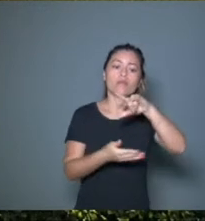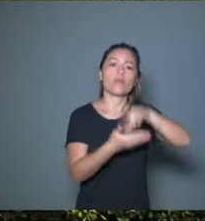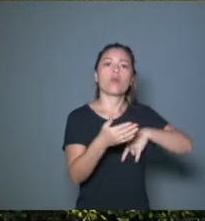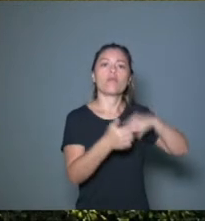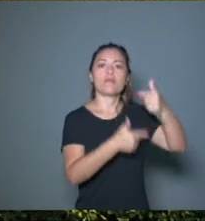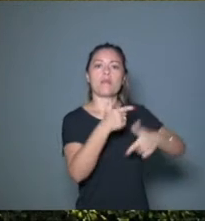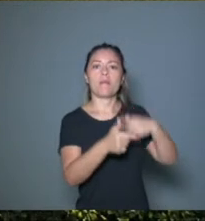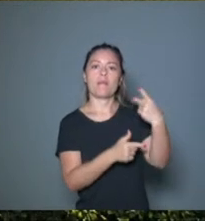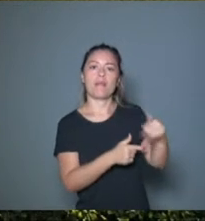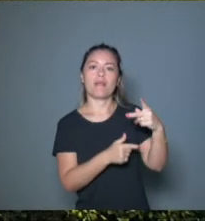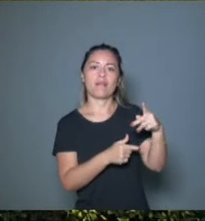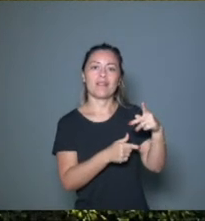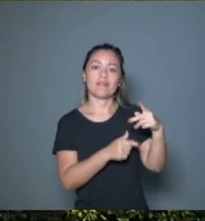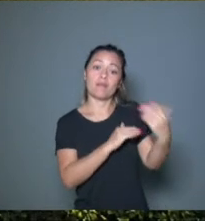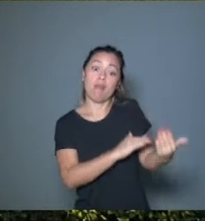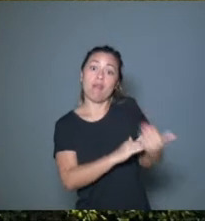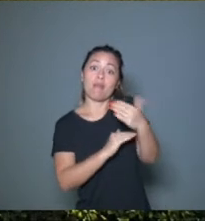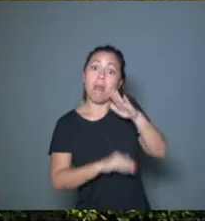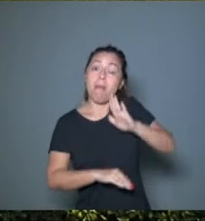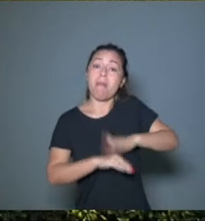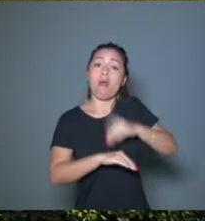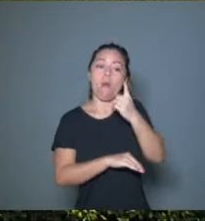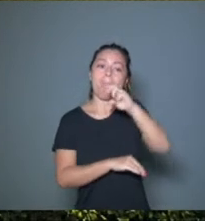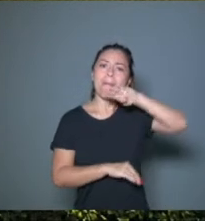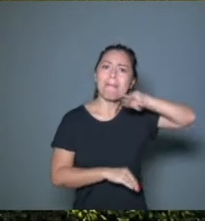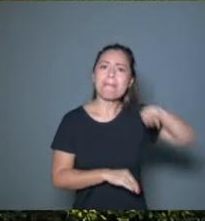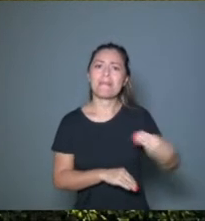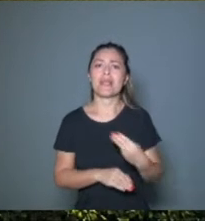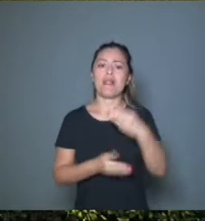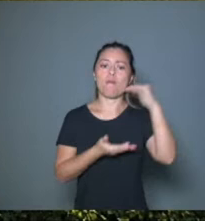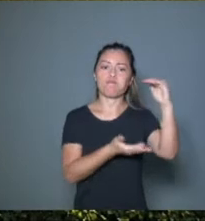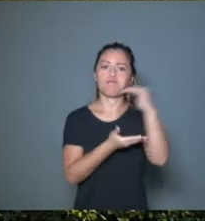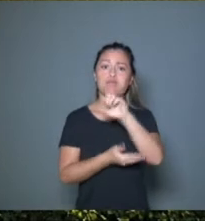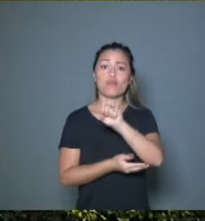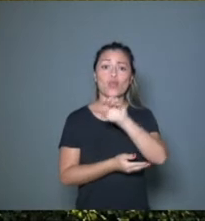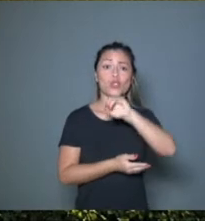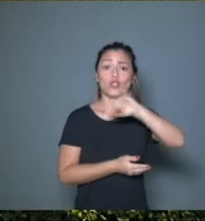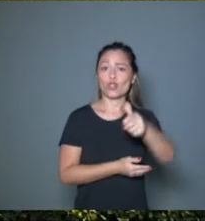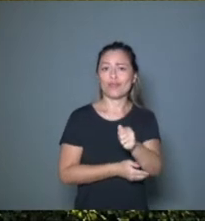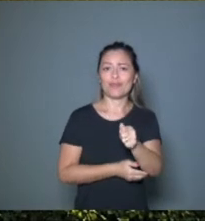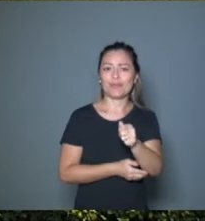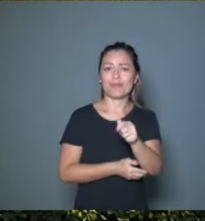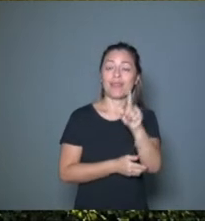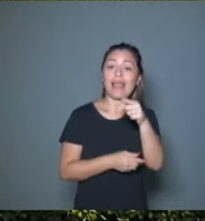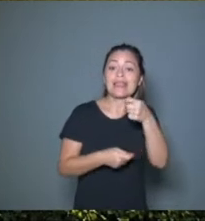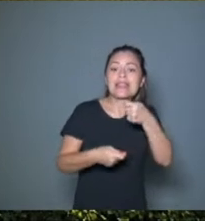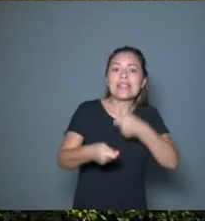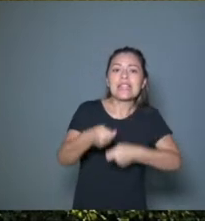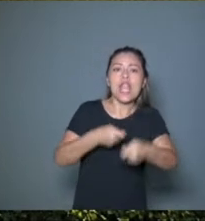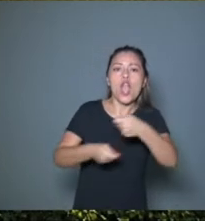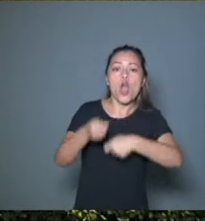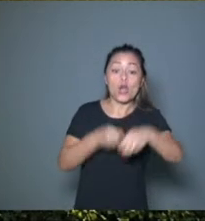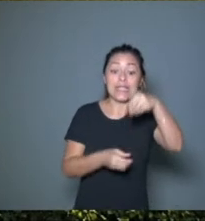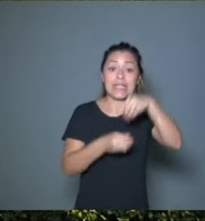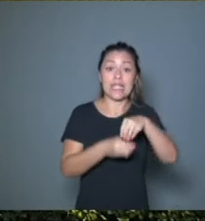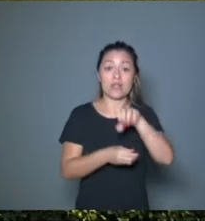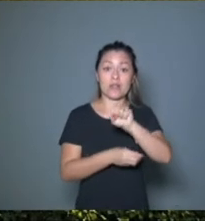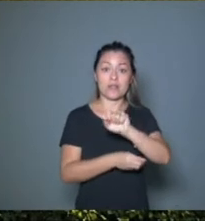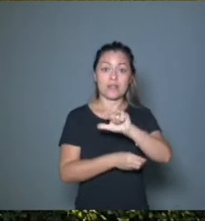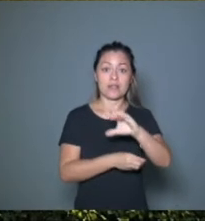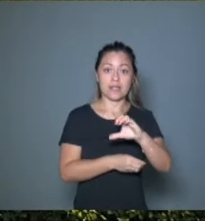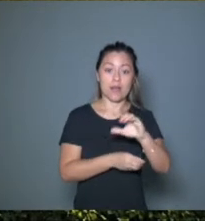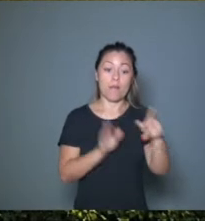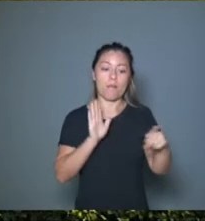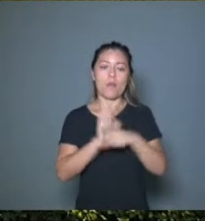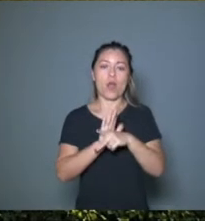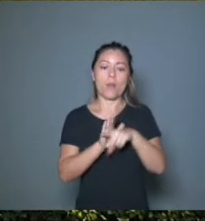processing unit, and we will commission their services. With a capacity of over 1 million